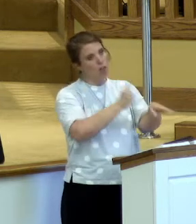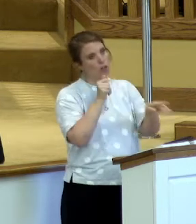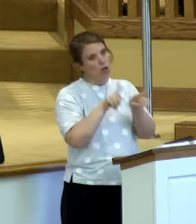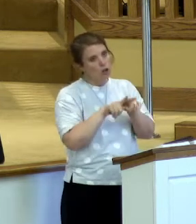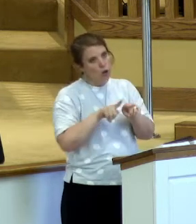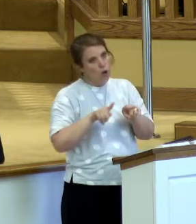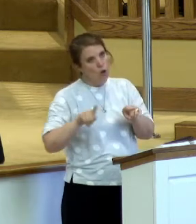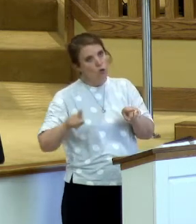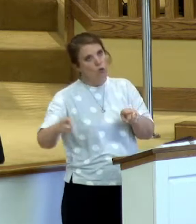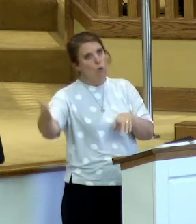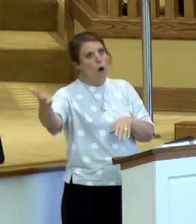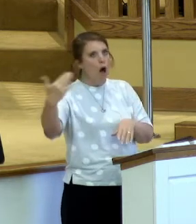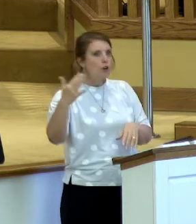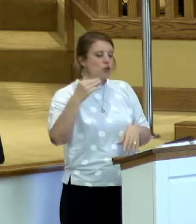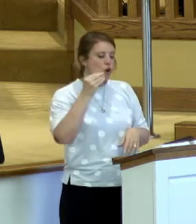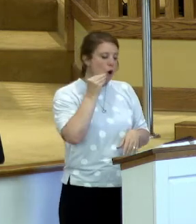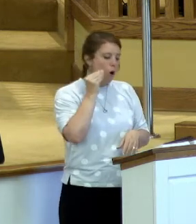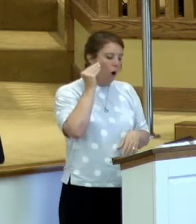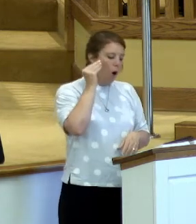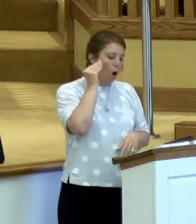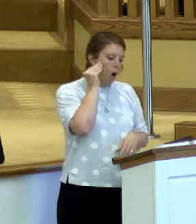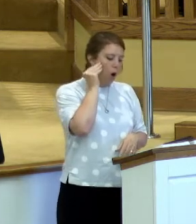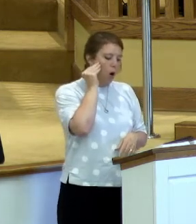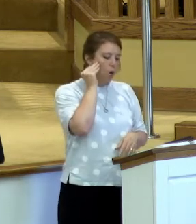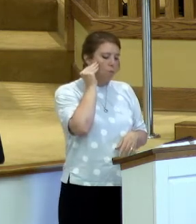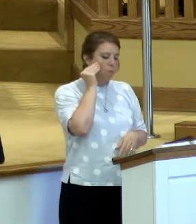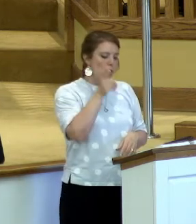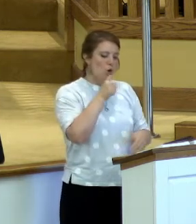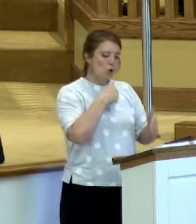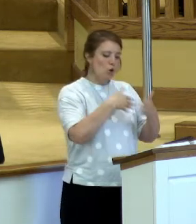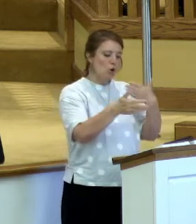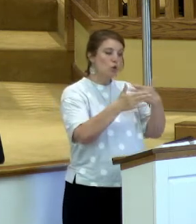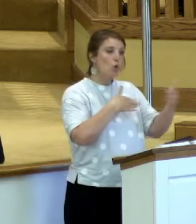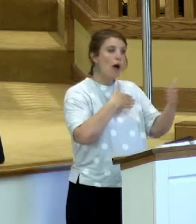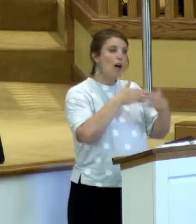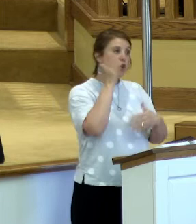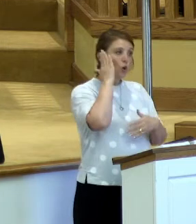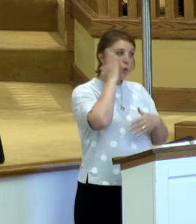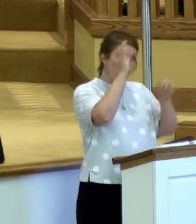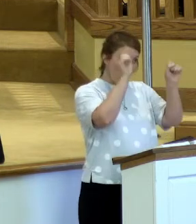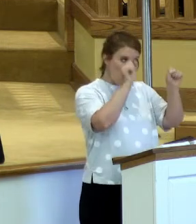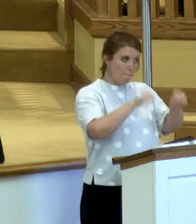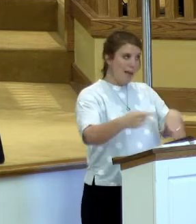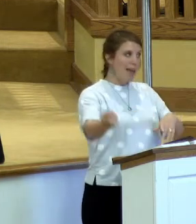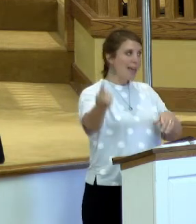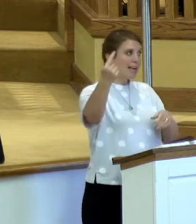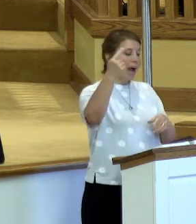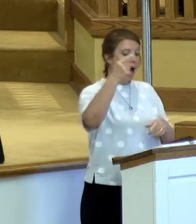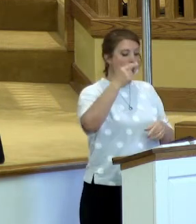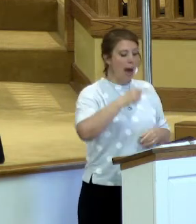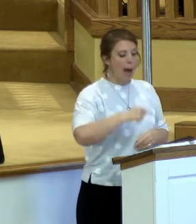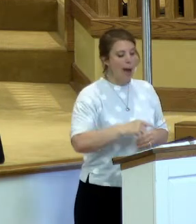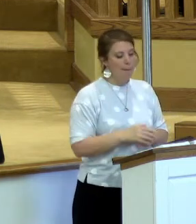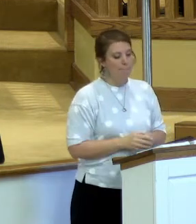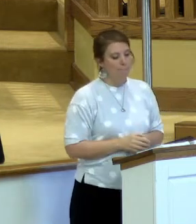loving Father calls the wonder home. Whosoever will